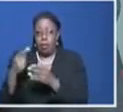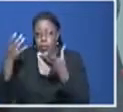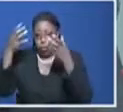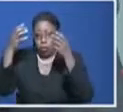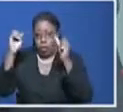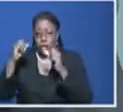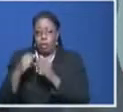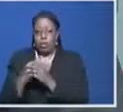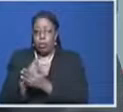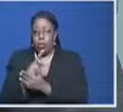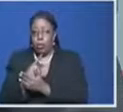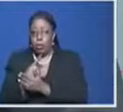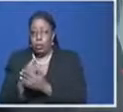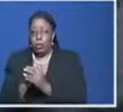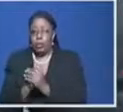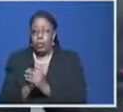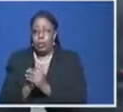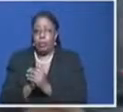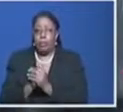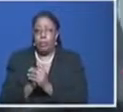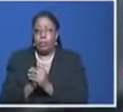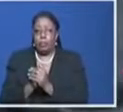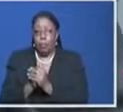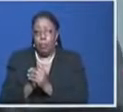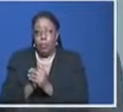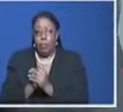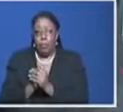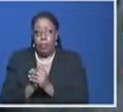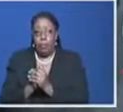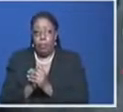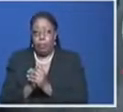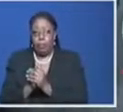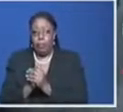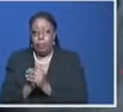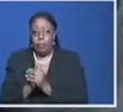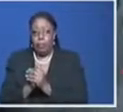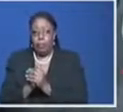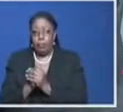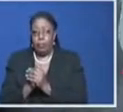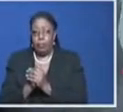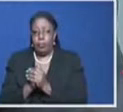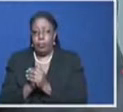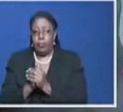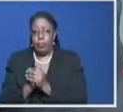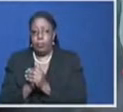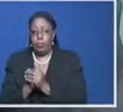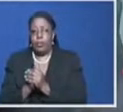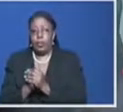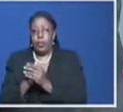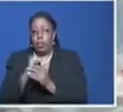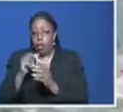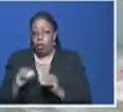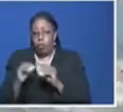to, they did not sort of put a noose around us in terms of the stringent